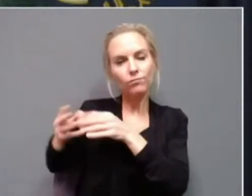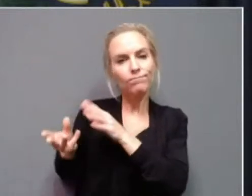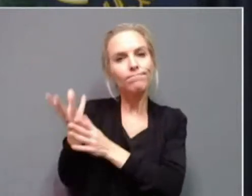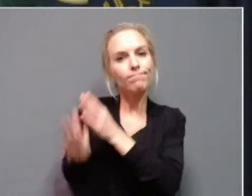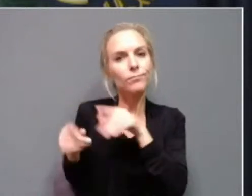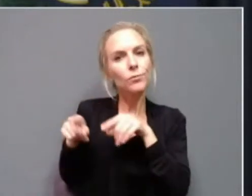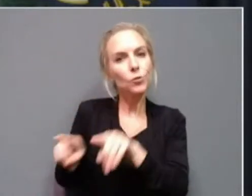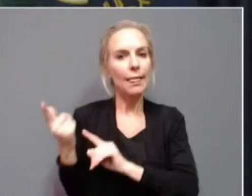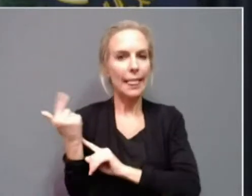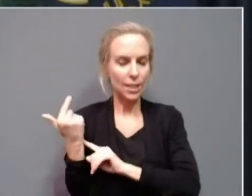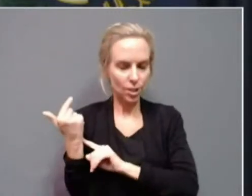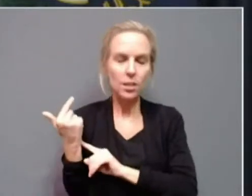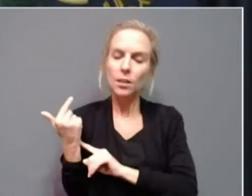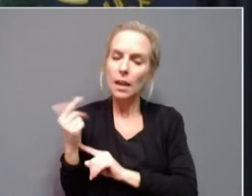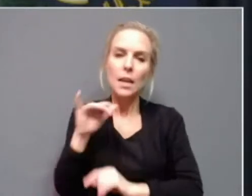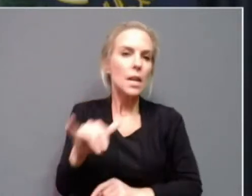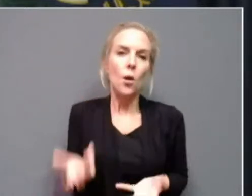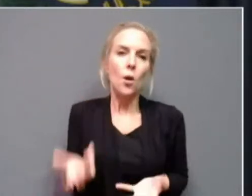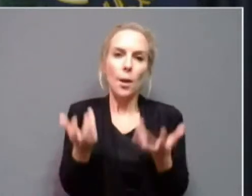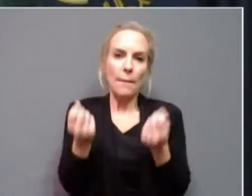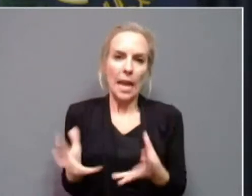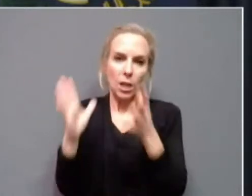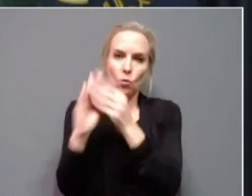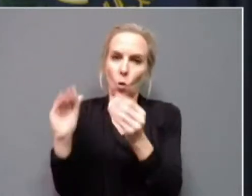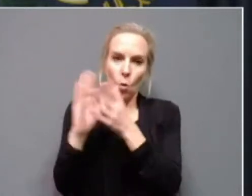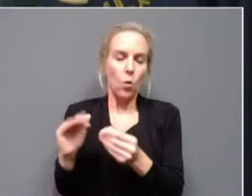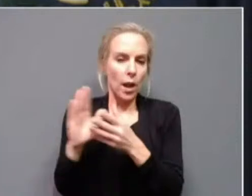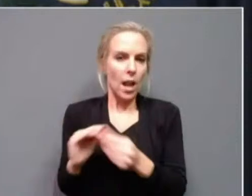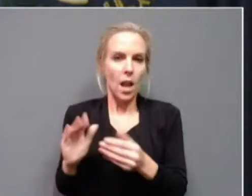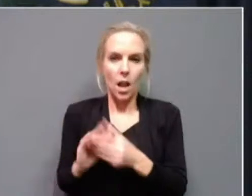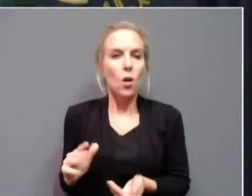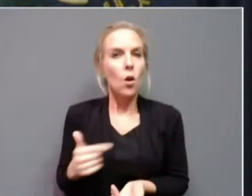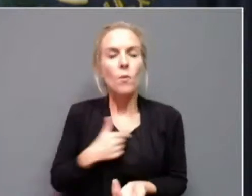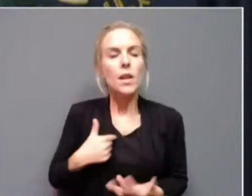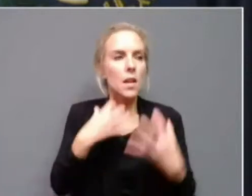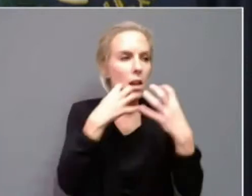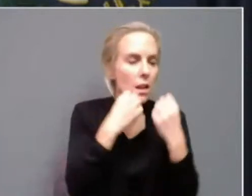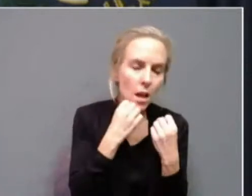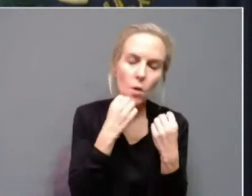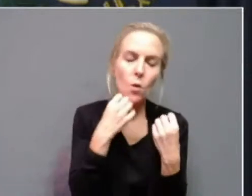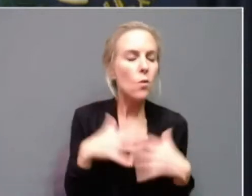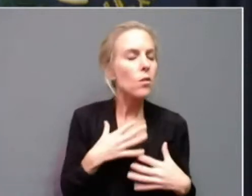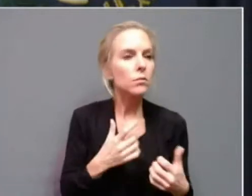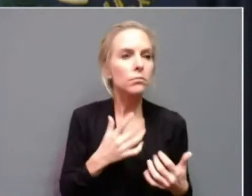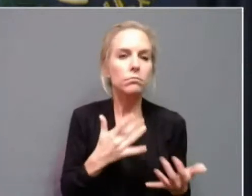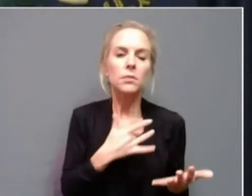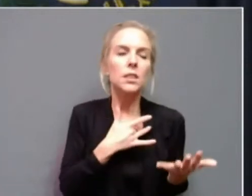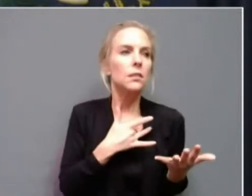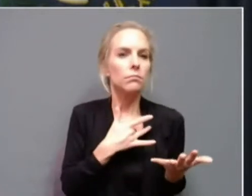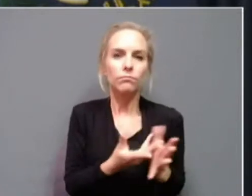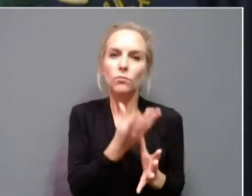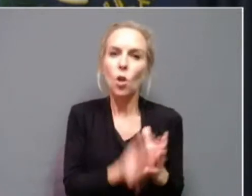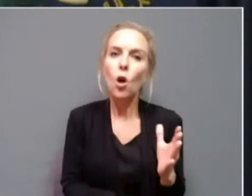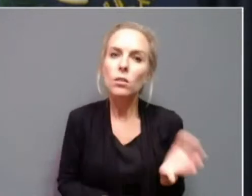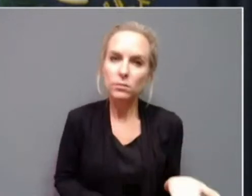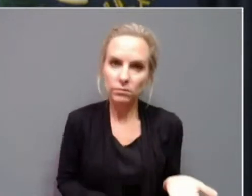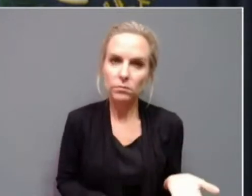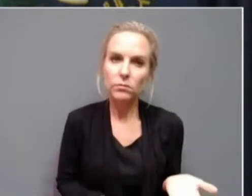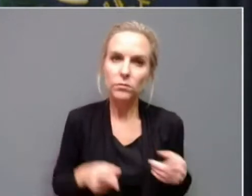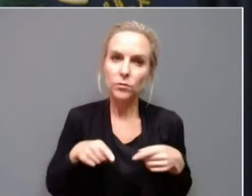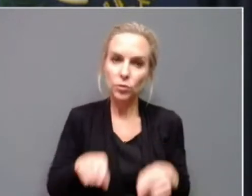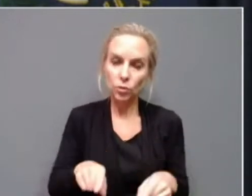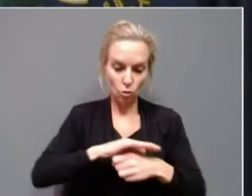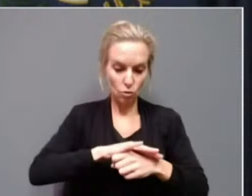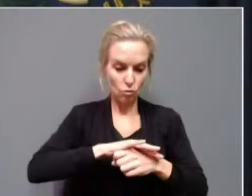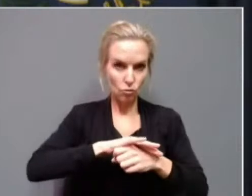just one of many, many stories and people that we loved that we lost. In total, COVID claimed the lives